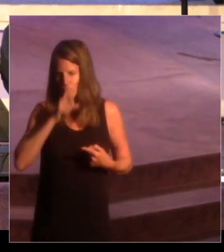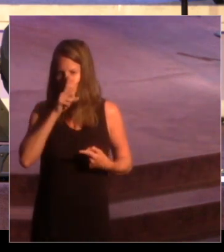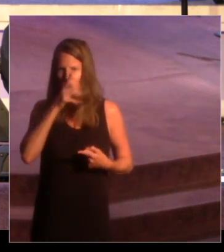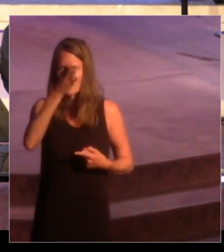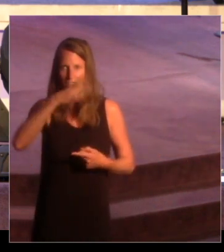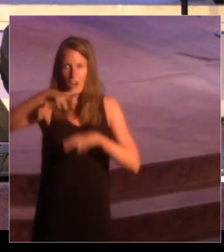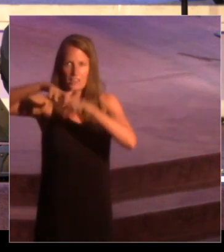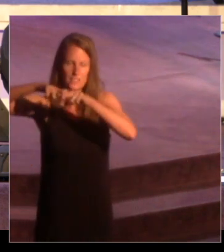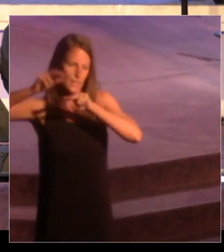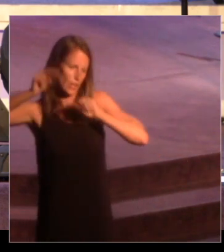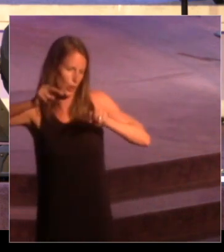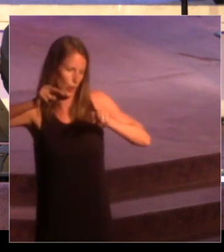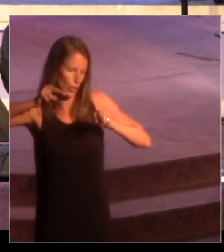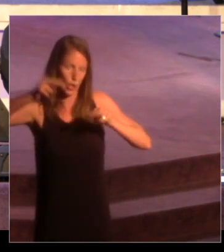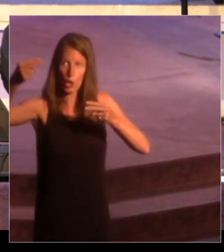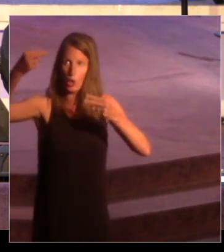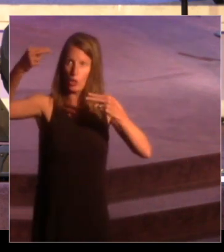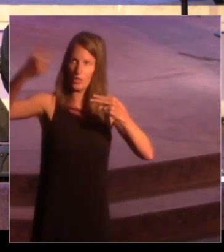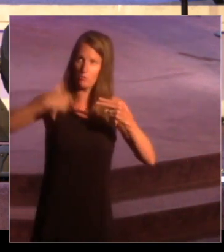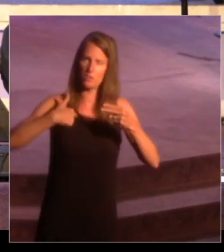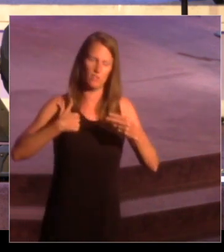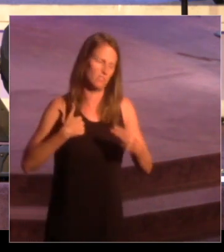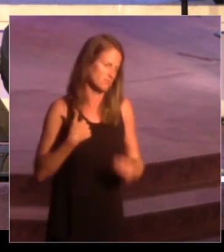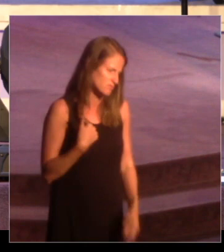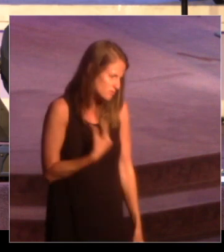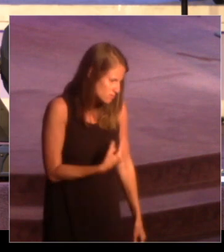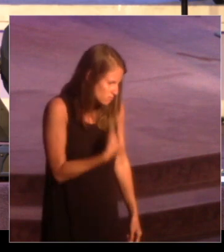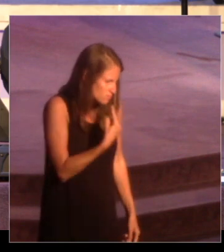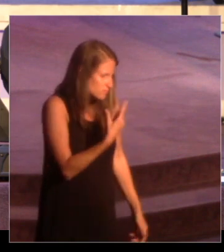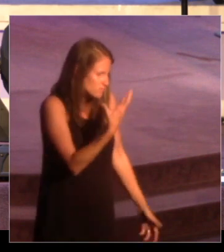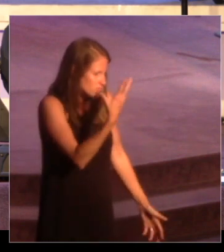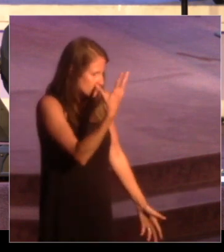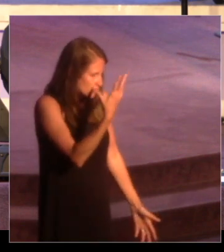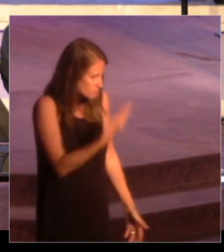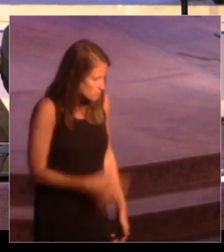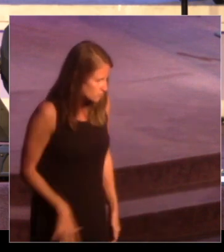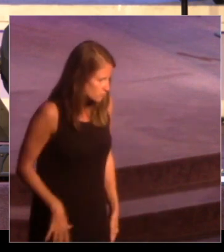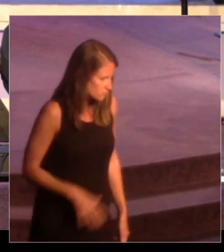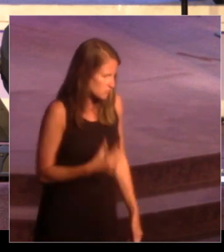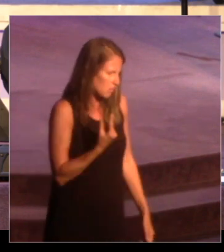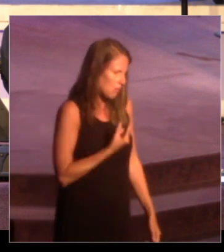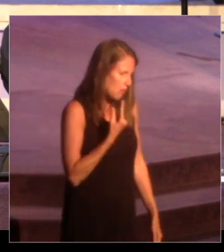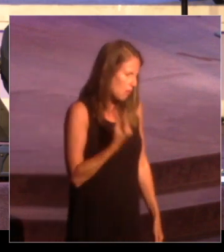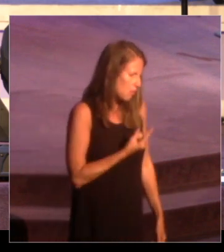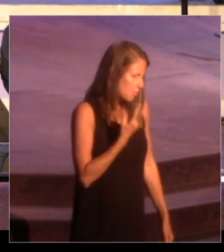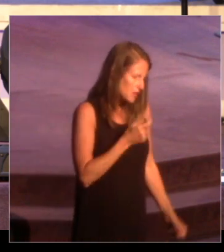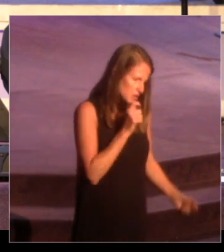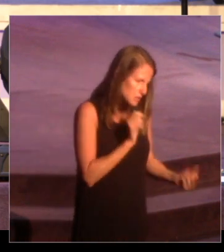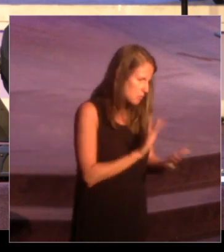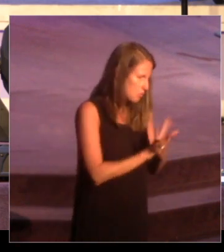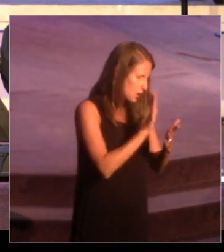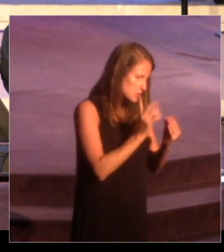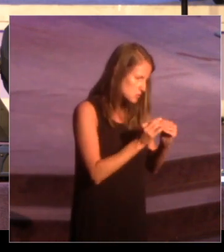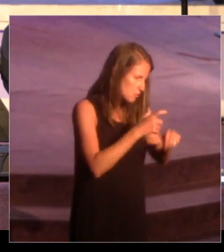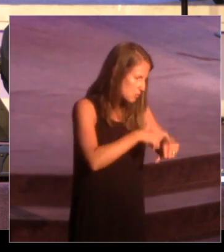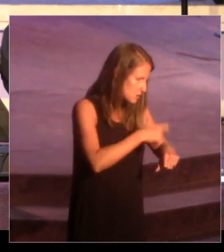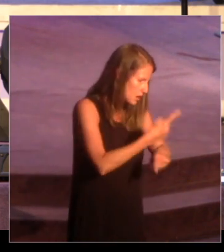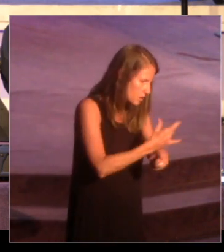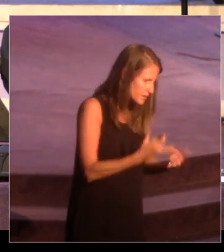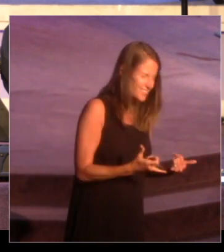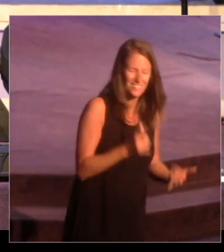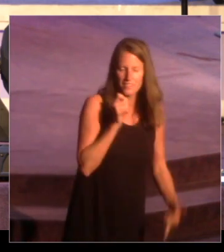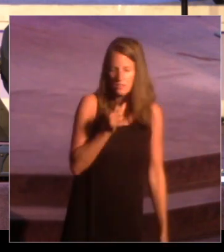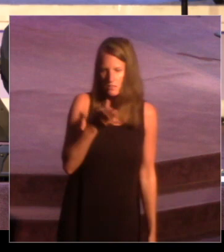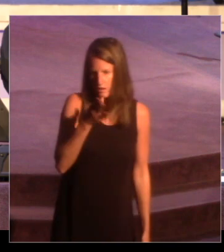there looking down at Brandon, just disappointed. And just, he's lonely and he just needs me to praise him one more time today. That is